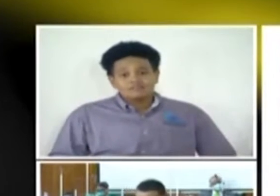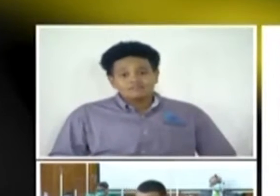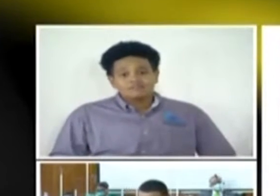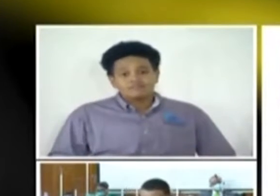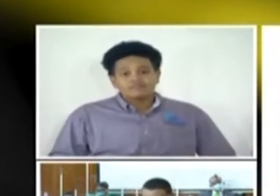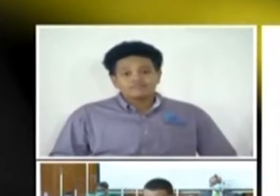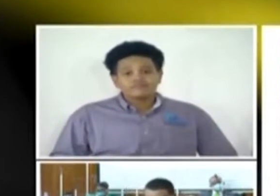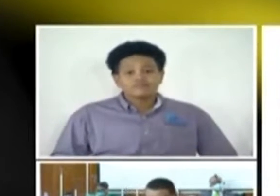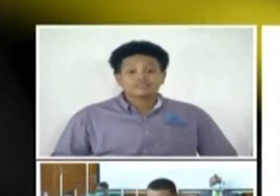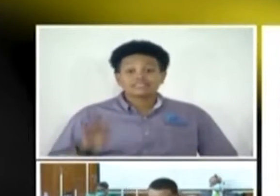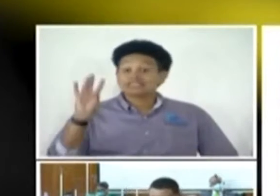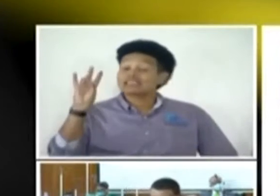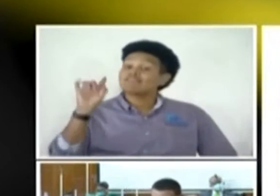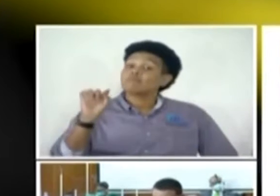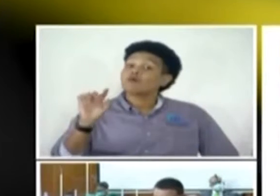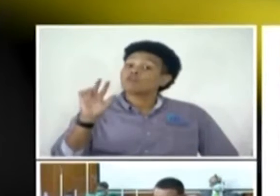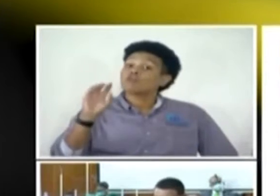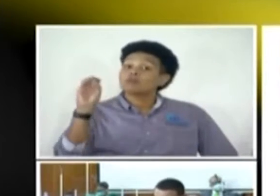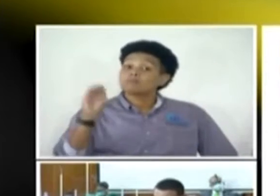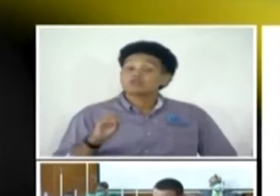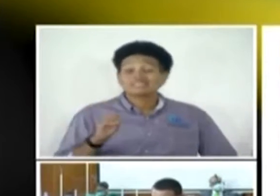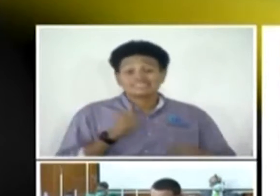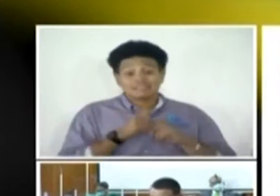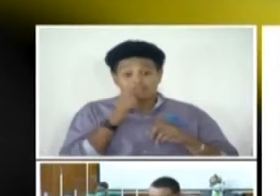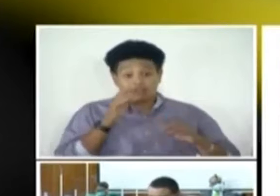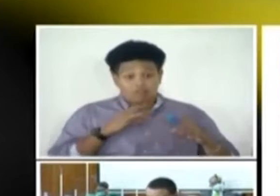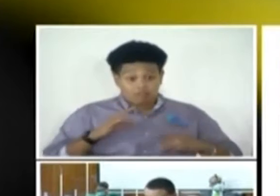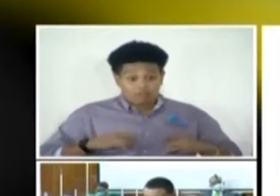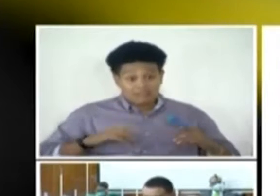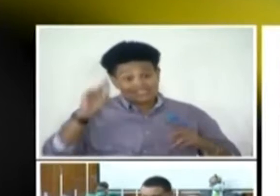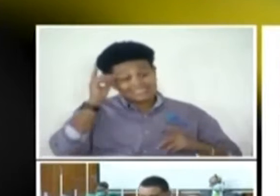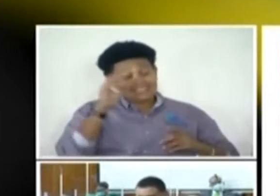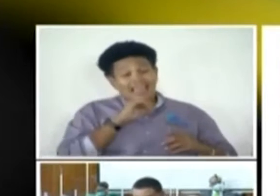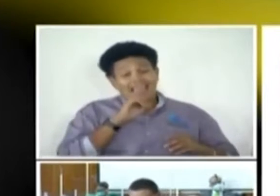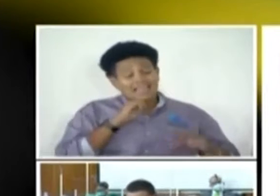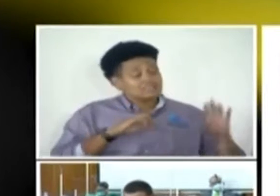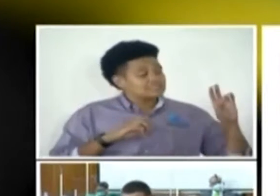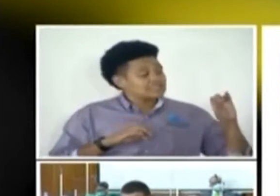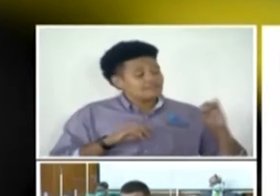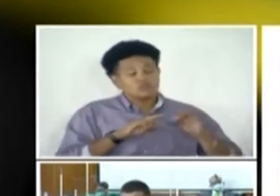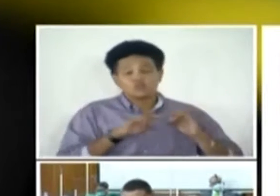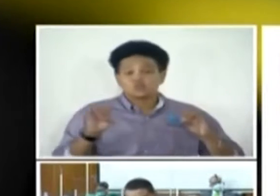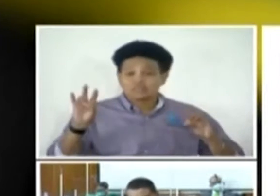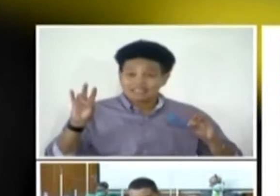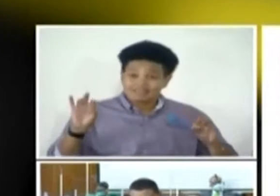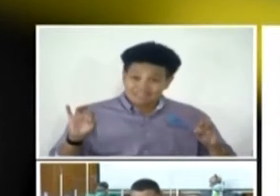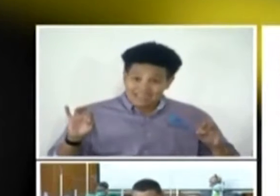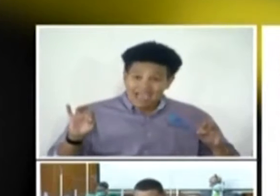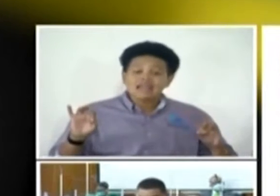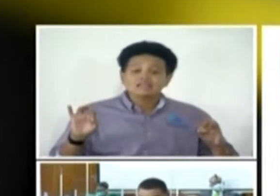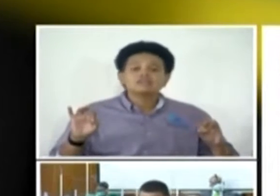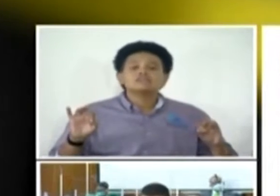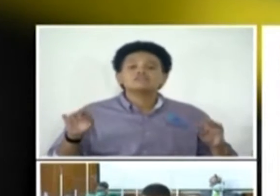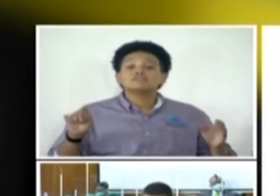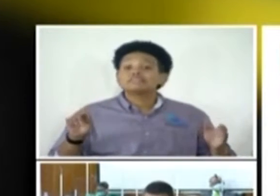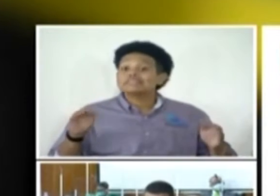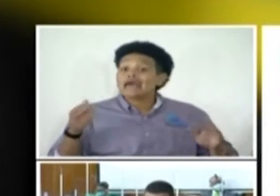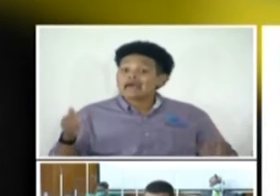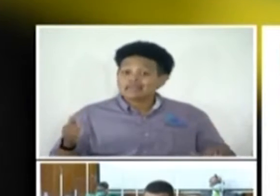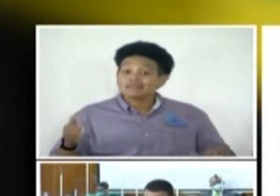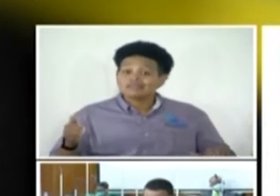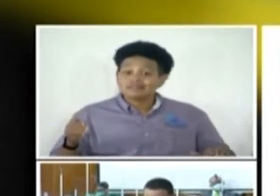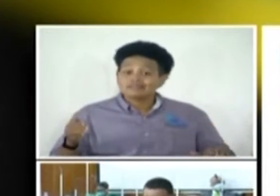7.3% of those who contract the disease in the age group 70 to 79 have died.